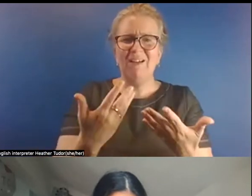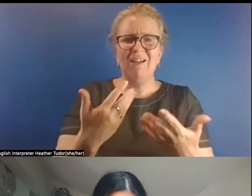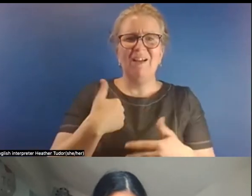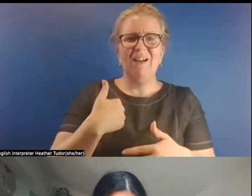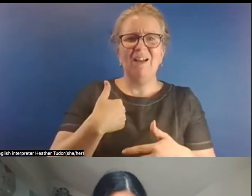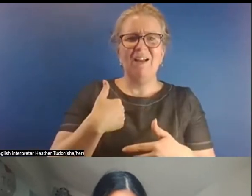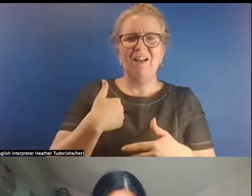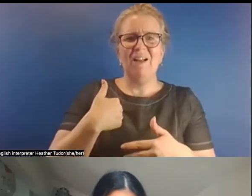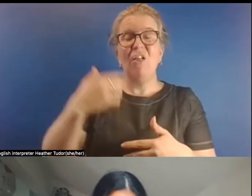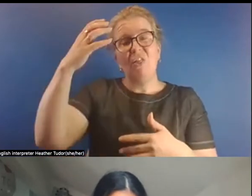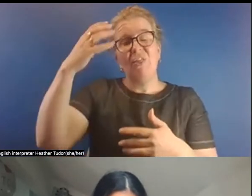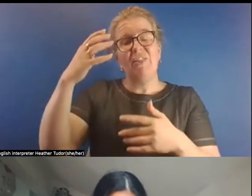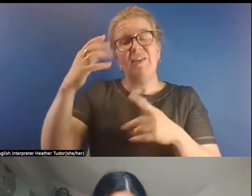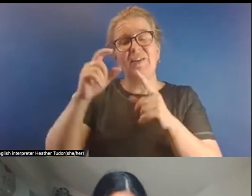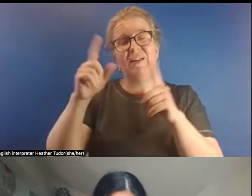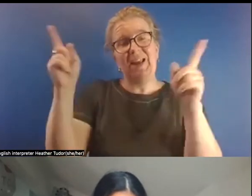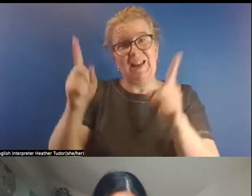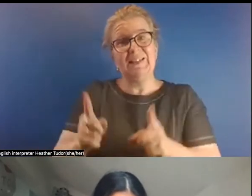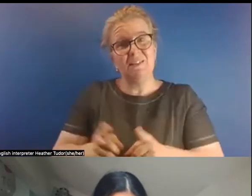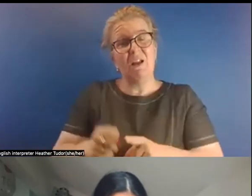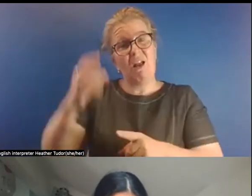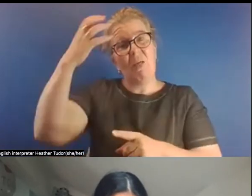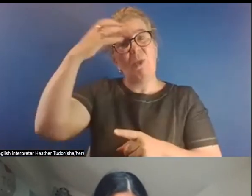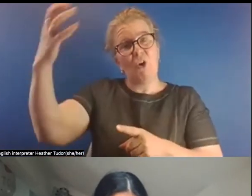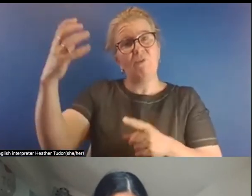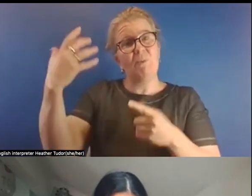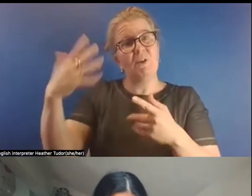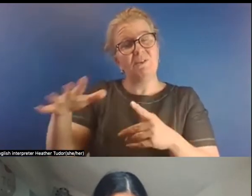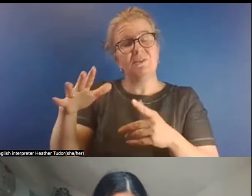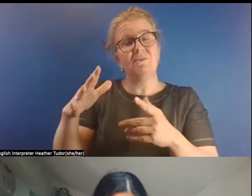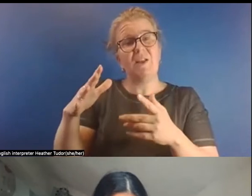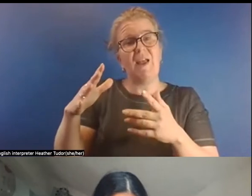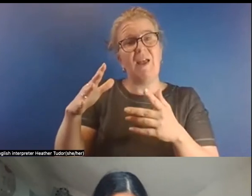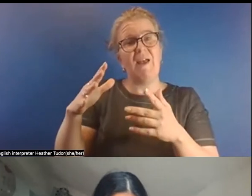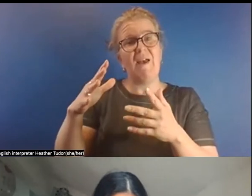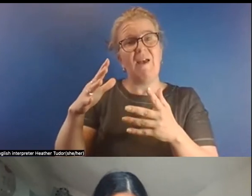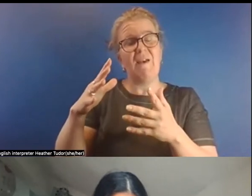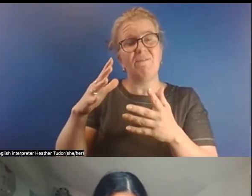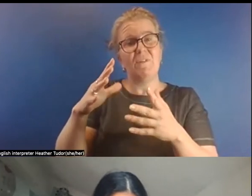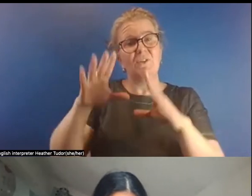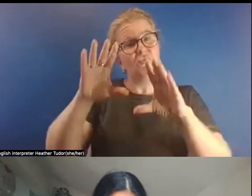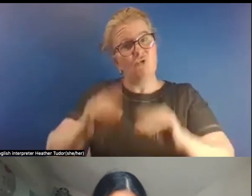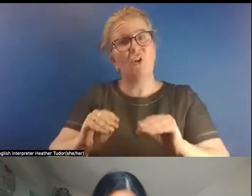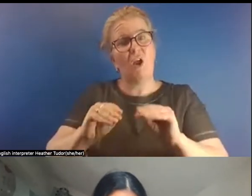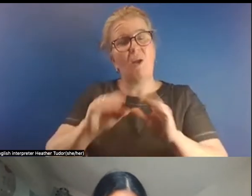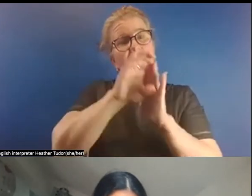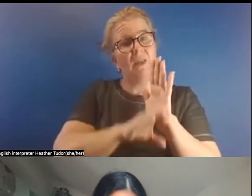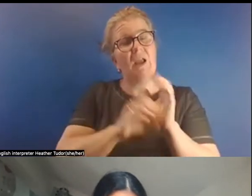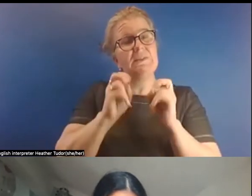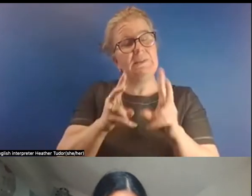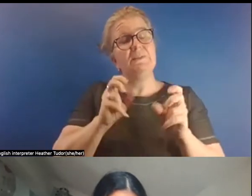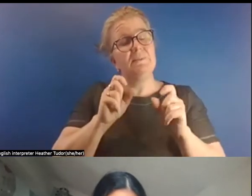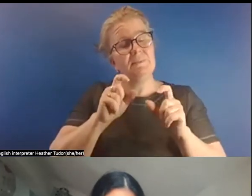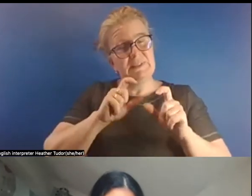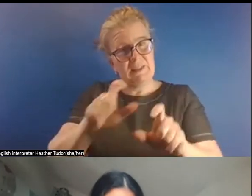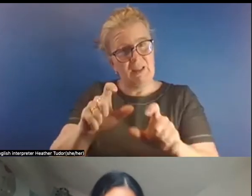dismantled by the government in India, but the social communities still like keep it together